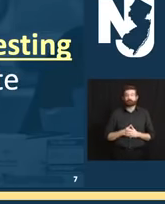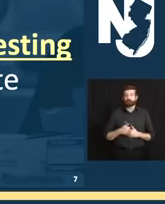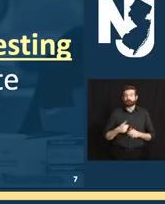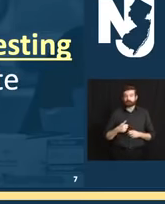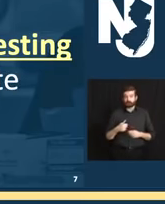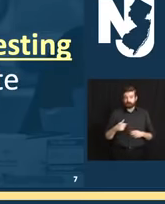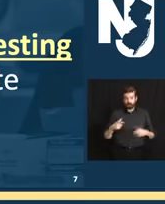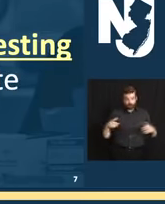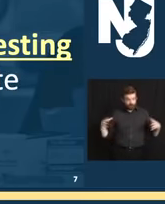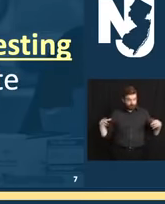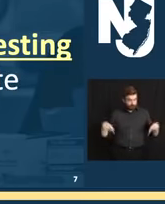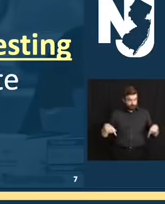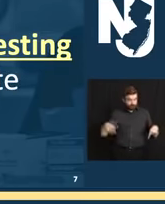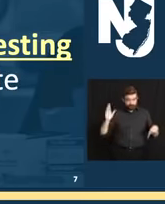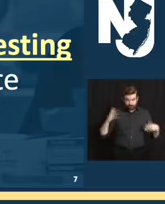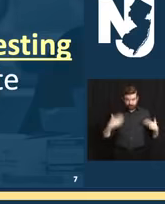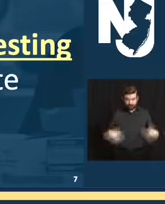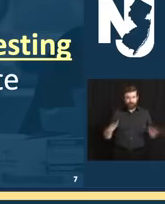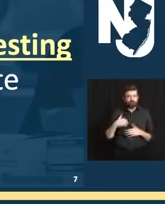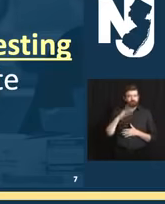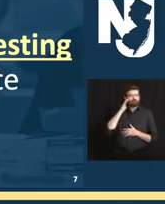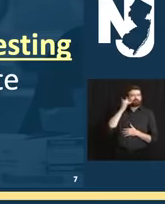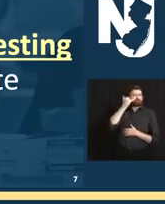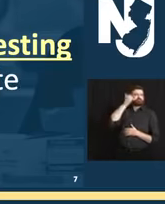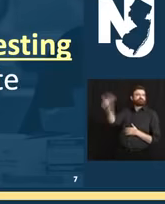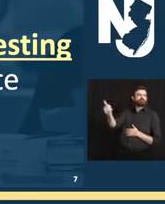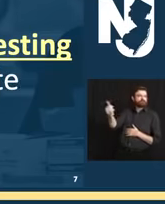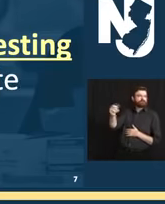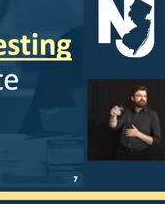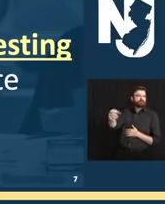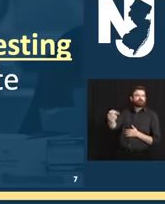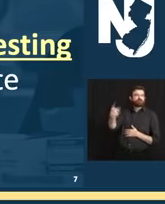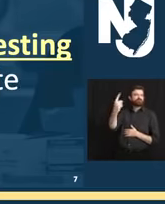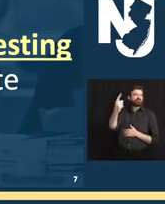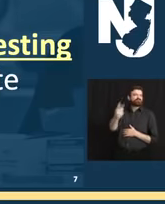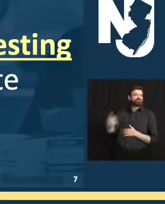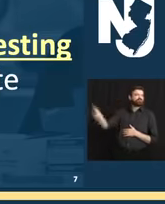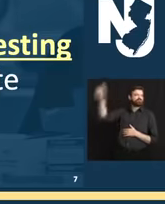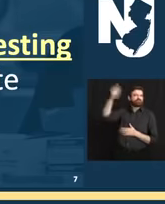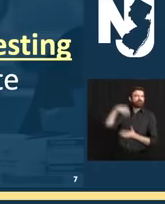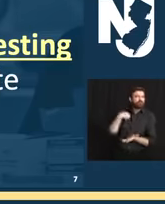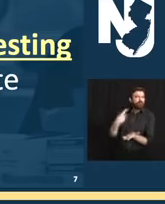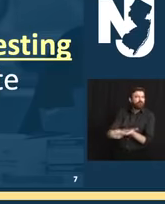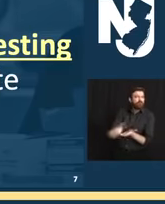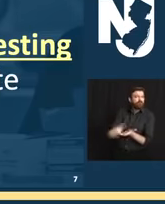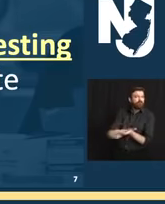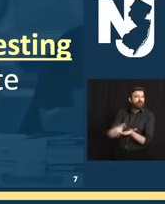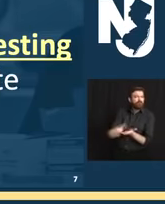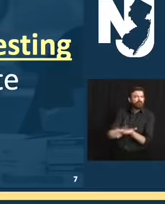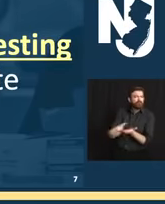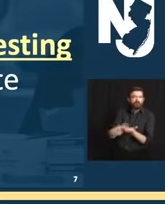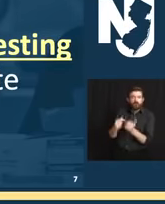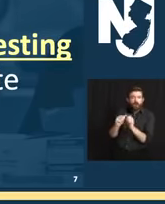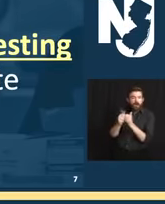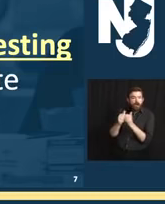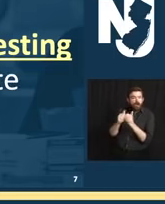Giroir, I think with both Pat and Judy on with me, to talk about where the community-based testing reality is going in its